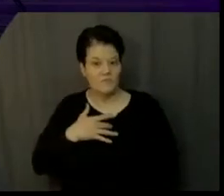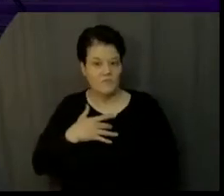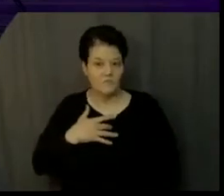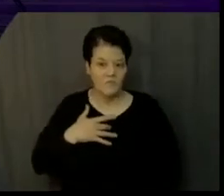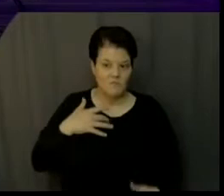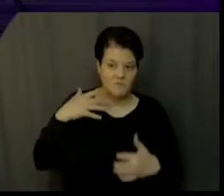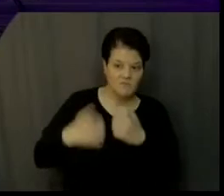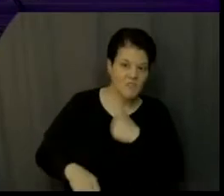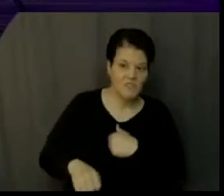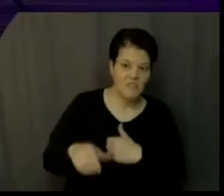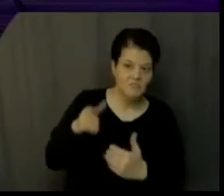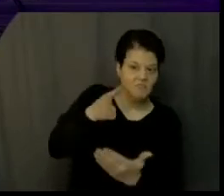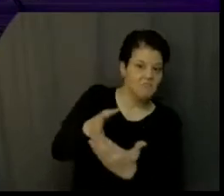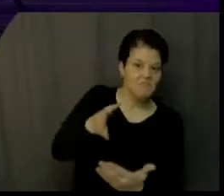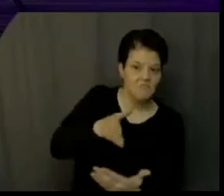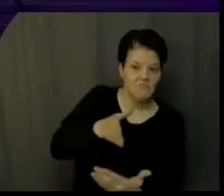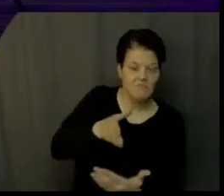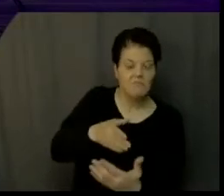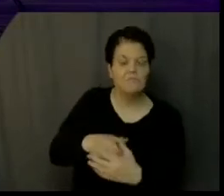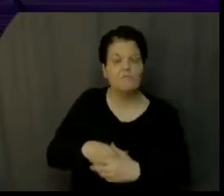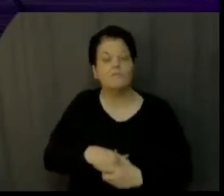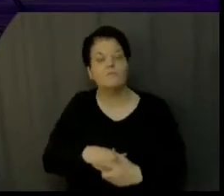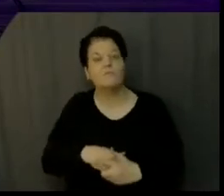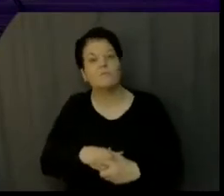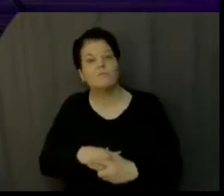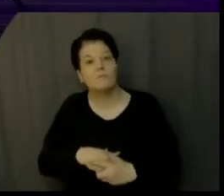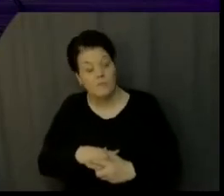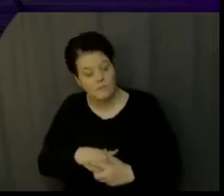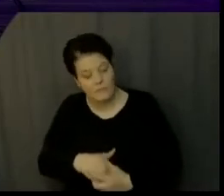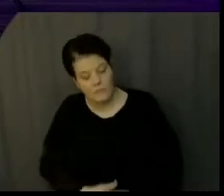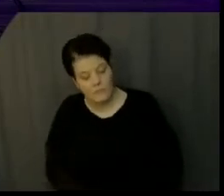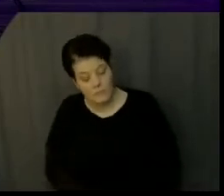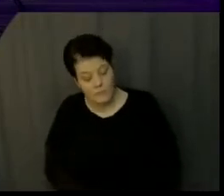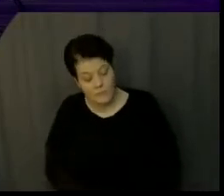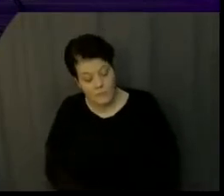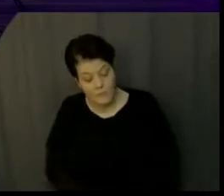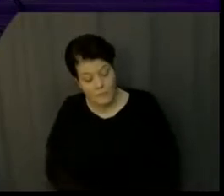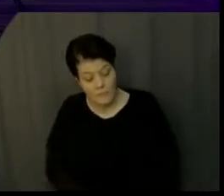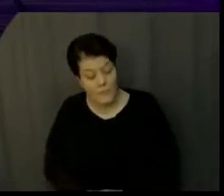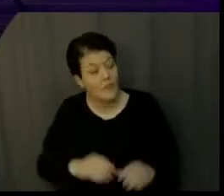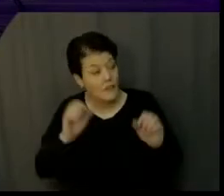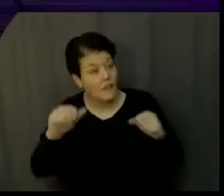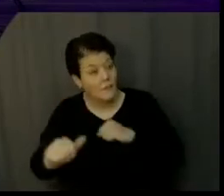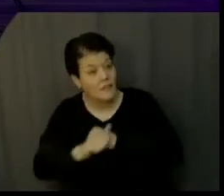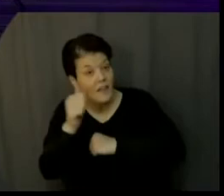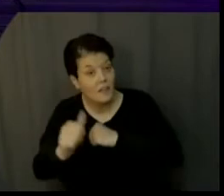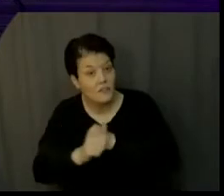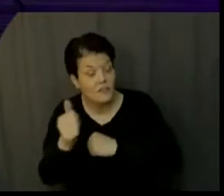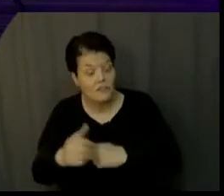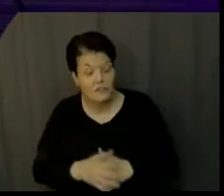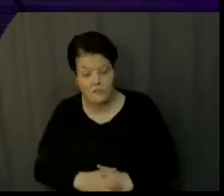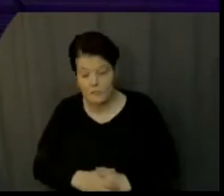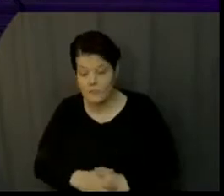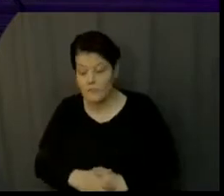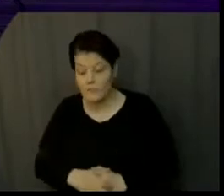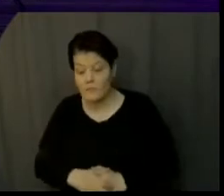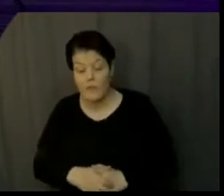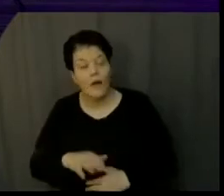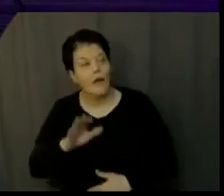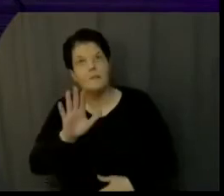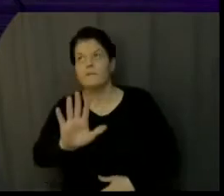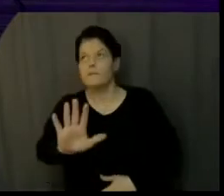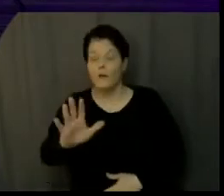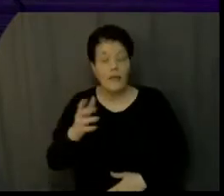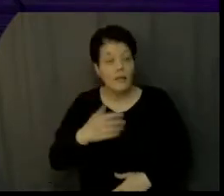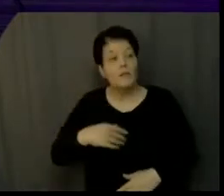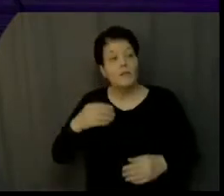And it's dangerous. It's dangerous when you start to listen to all sorts of stuff. And I'm not saying you shouldn't read the news. Fine, read the news. I'm not